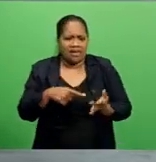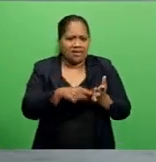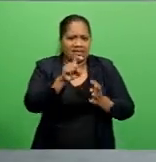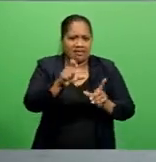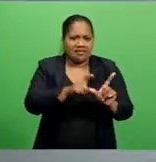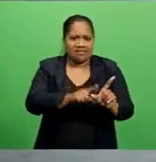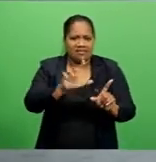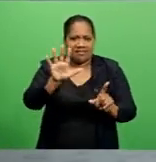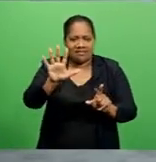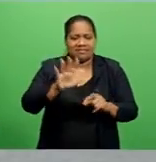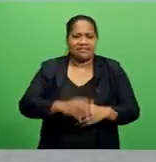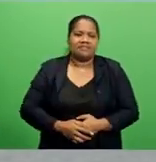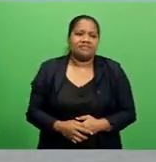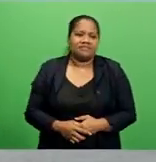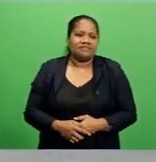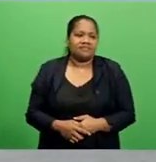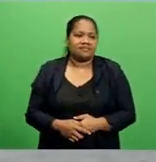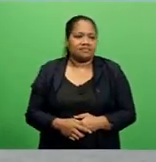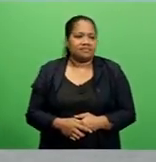and effective